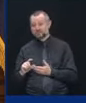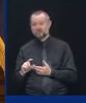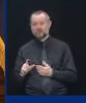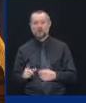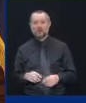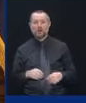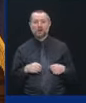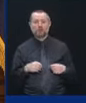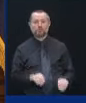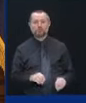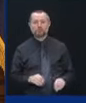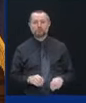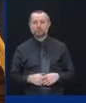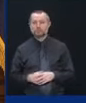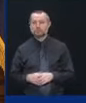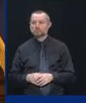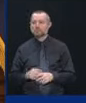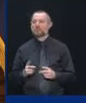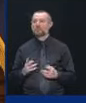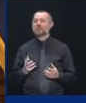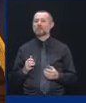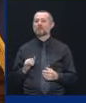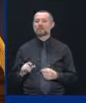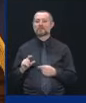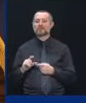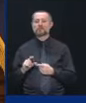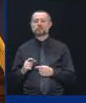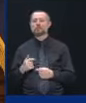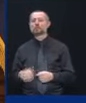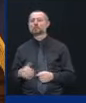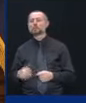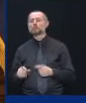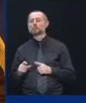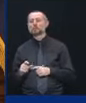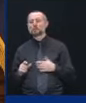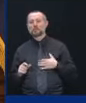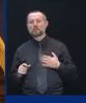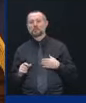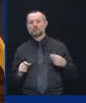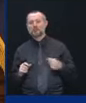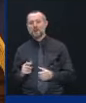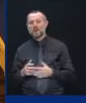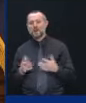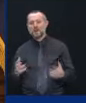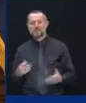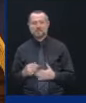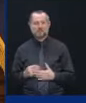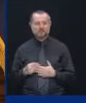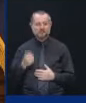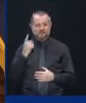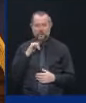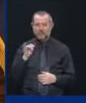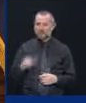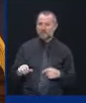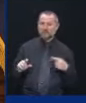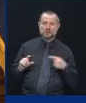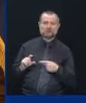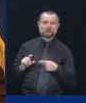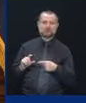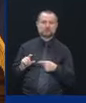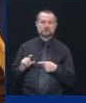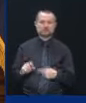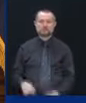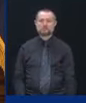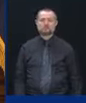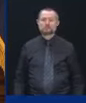It's a valuable commodity. People would pay a lot of money for a vaccine right now, some people.